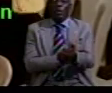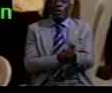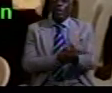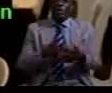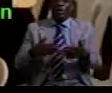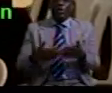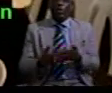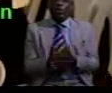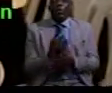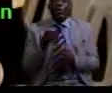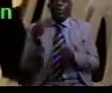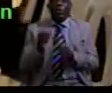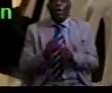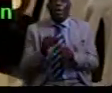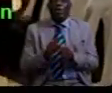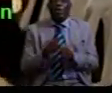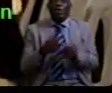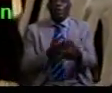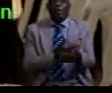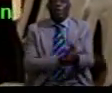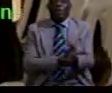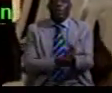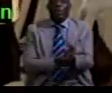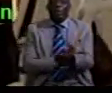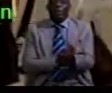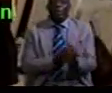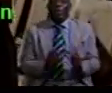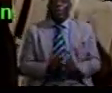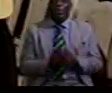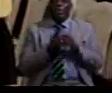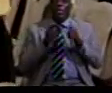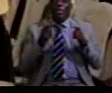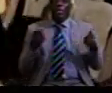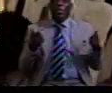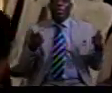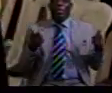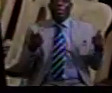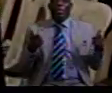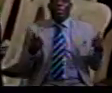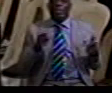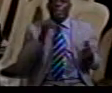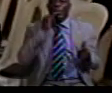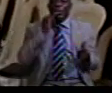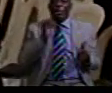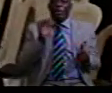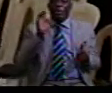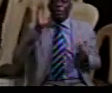Yeah.